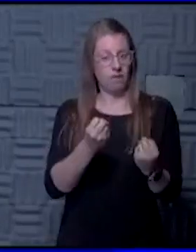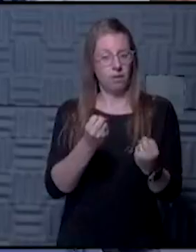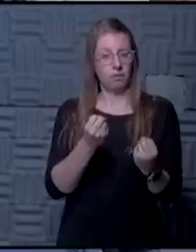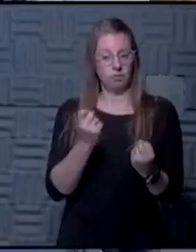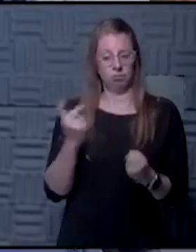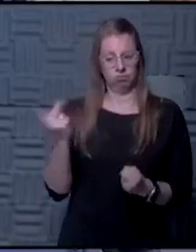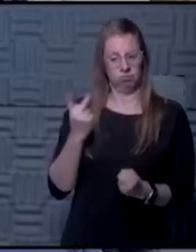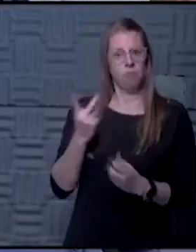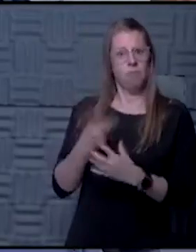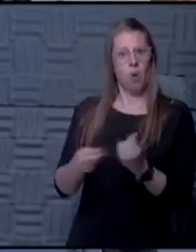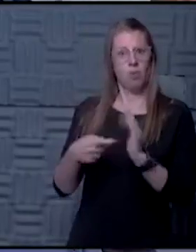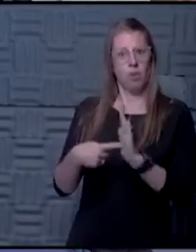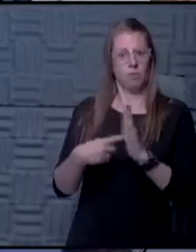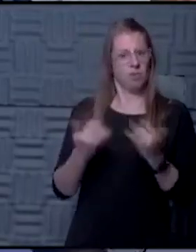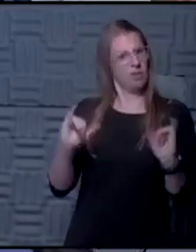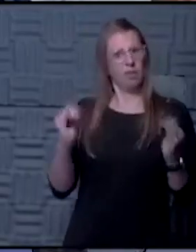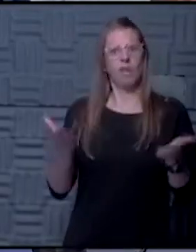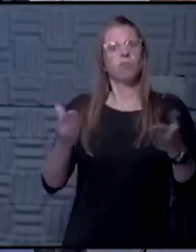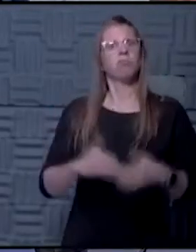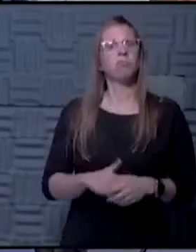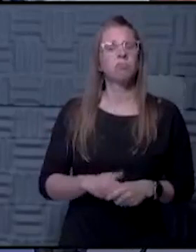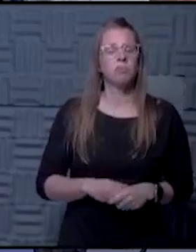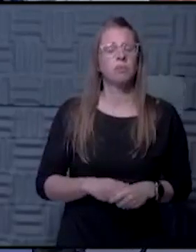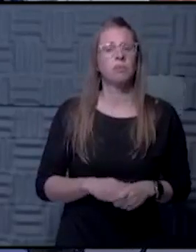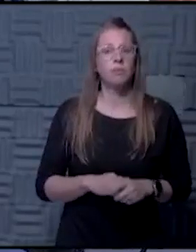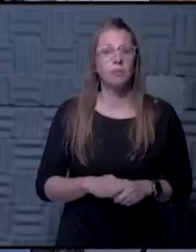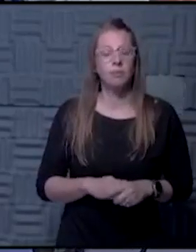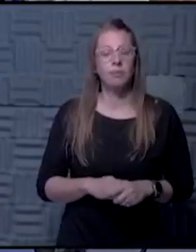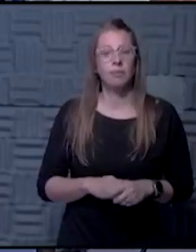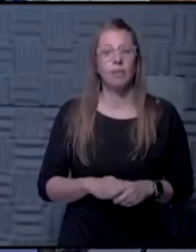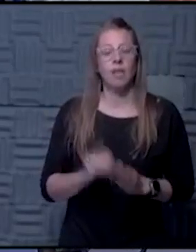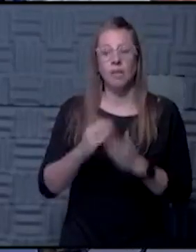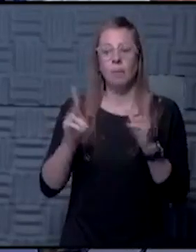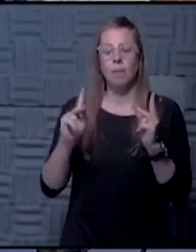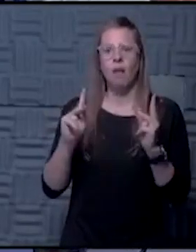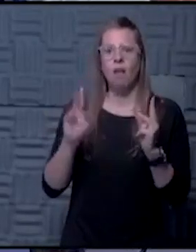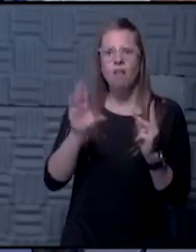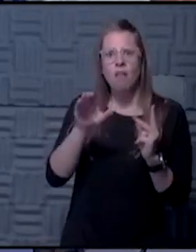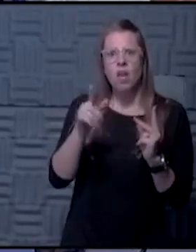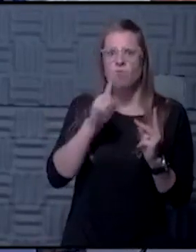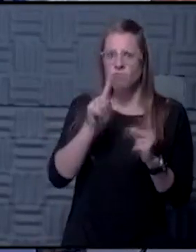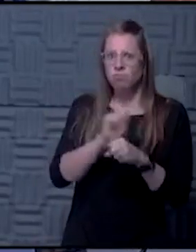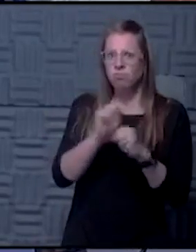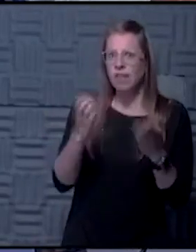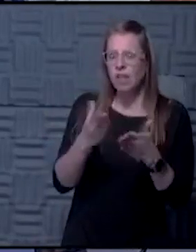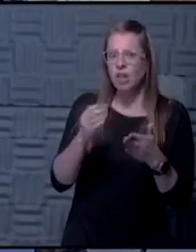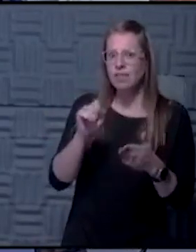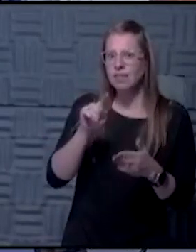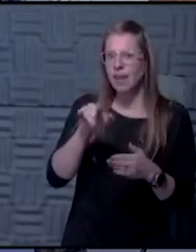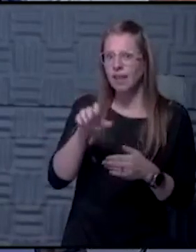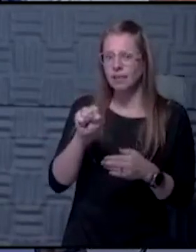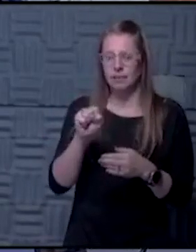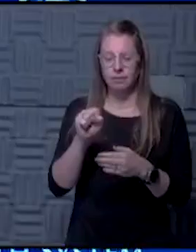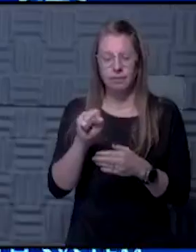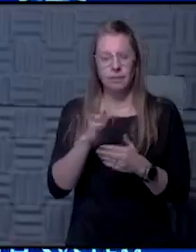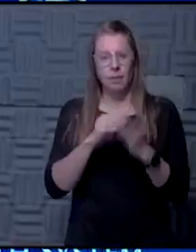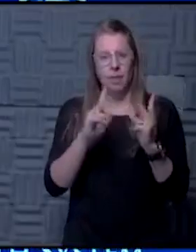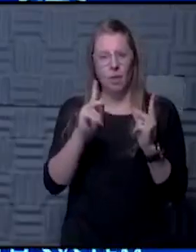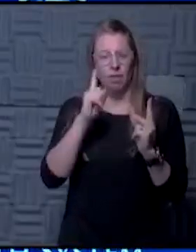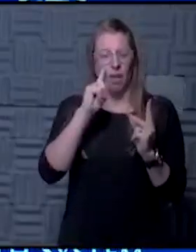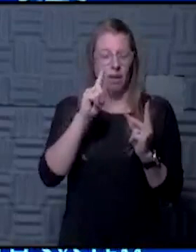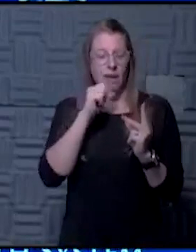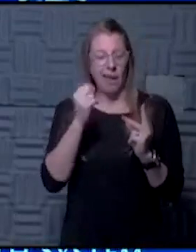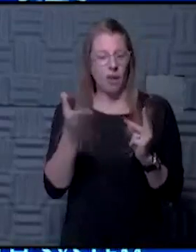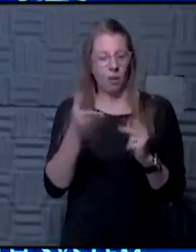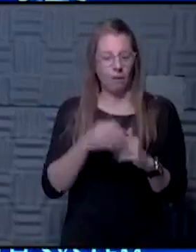both examples of where we're still here. Absolutely. Yeah. Some people, they say, "Are you really there, Stein? I'm not sure you're all there." Sometimes.